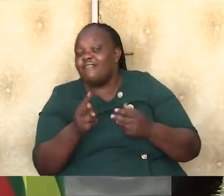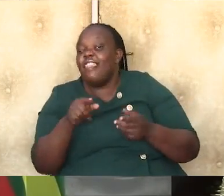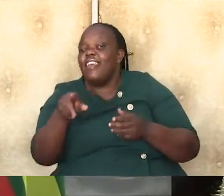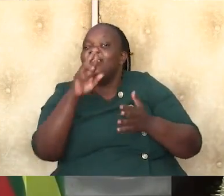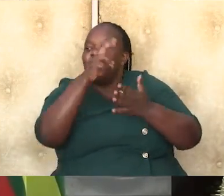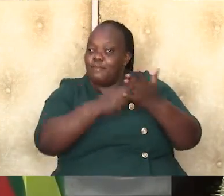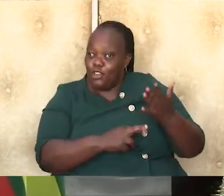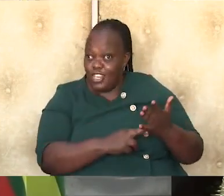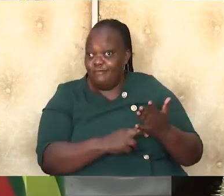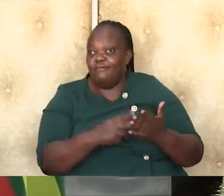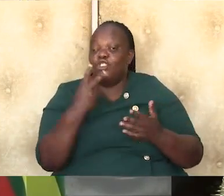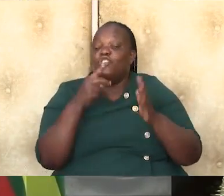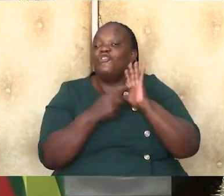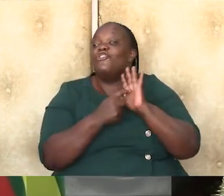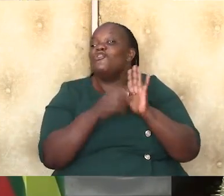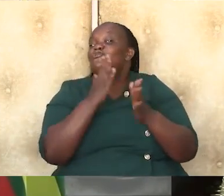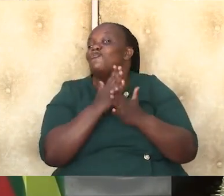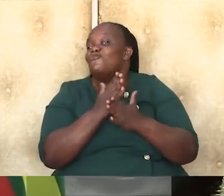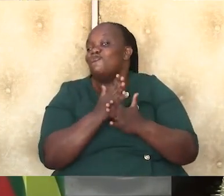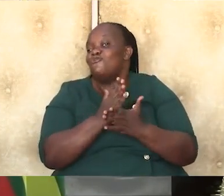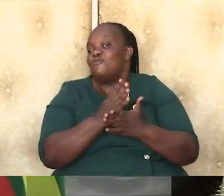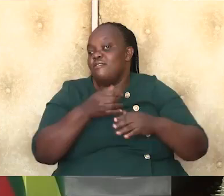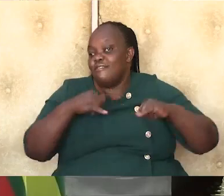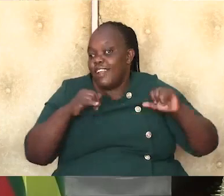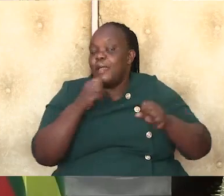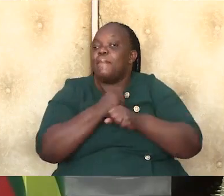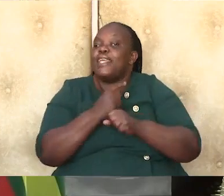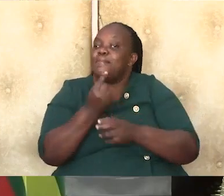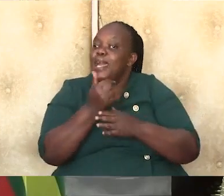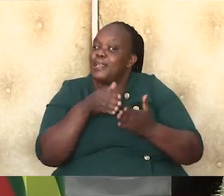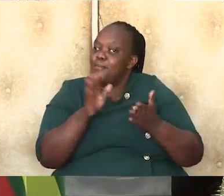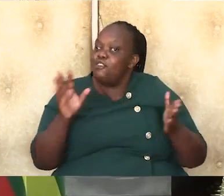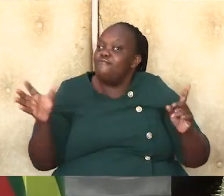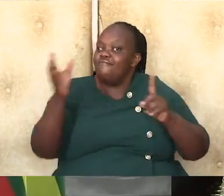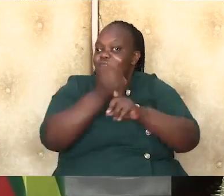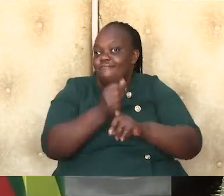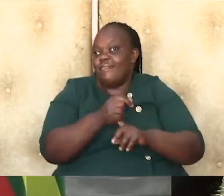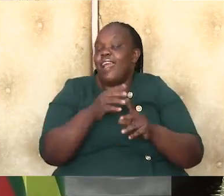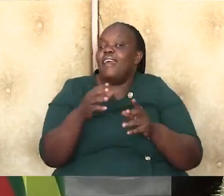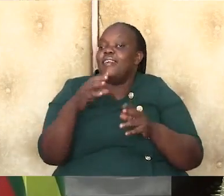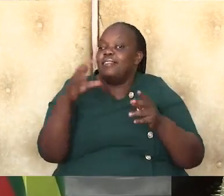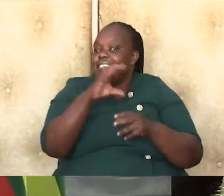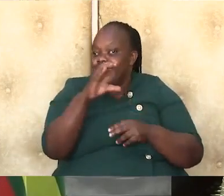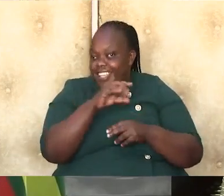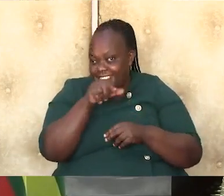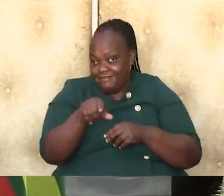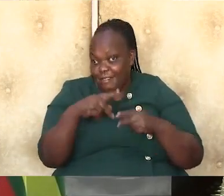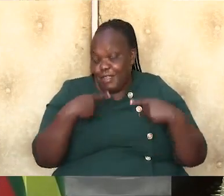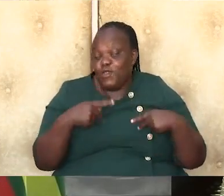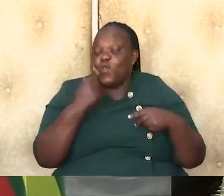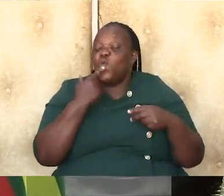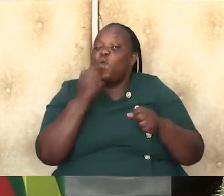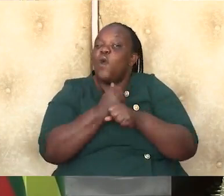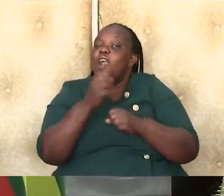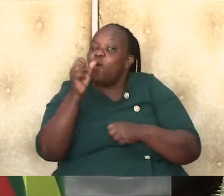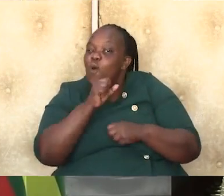report clearly shows we are trying to make more money, but also making sure that it reaches the common mwananchi, the hustler on the ground, who may be a senior